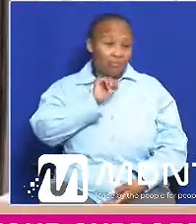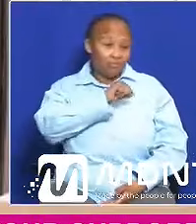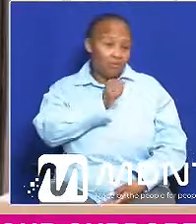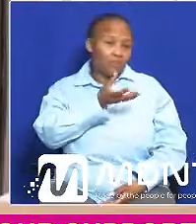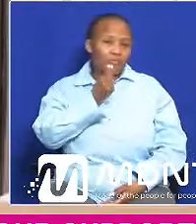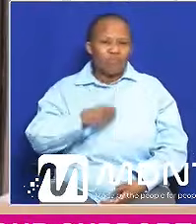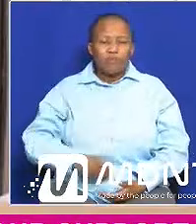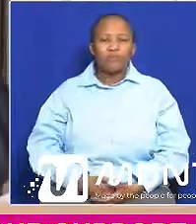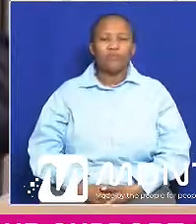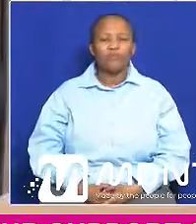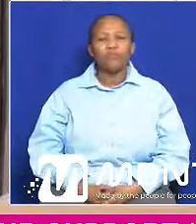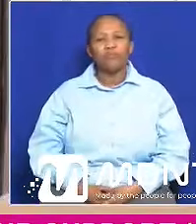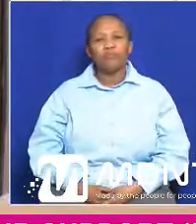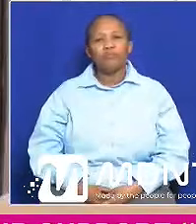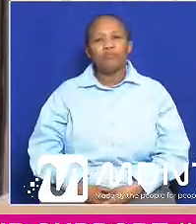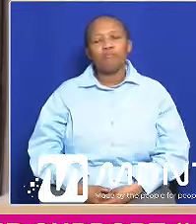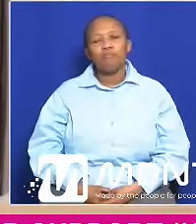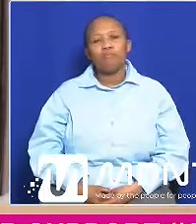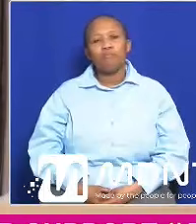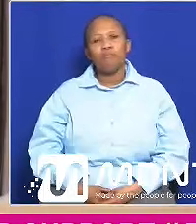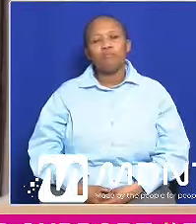Now, by way of